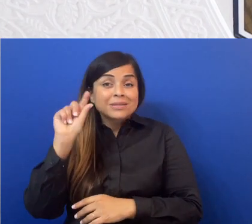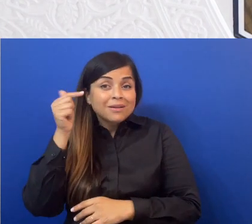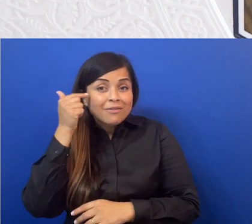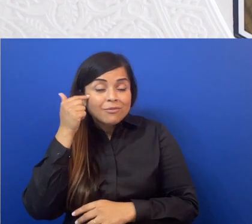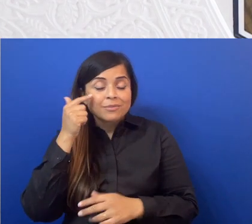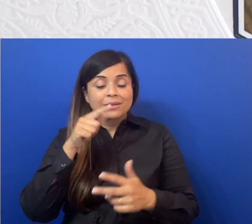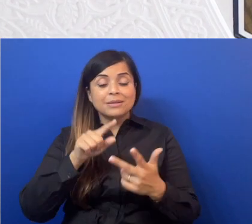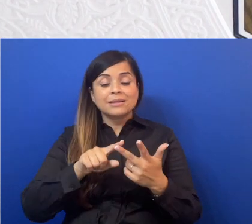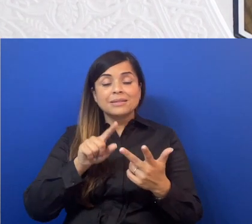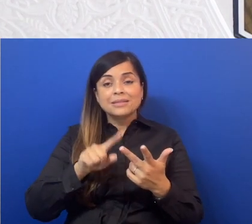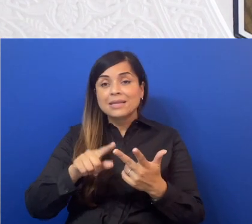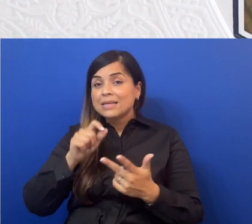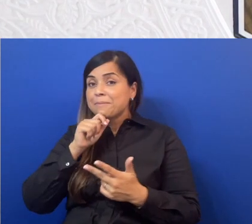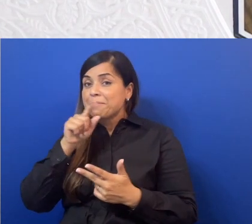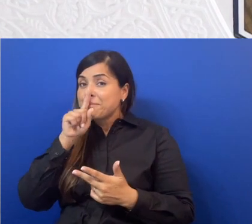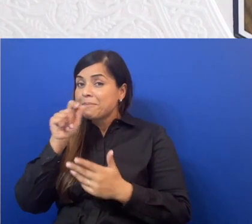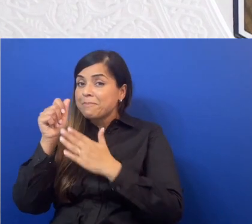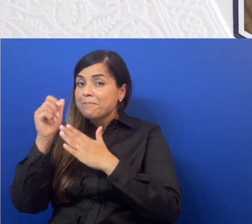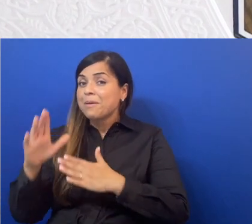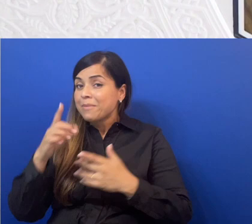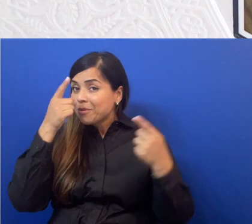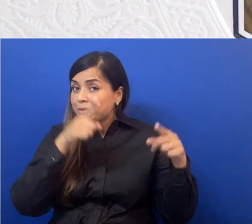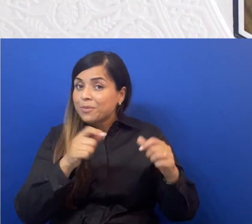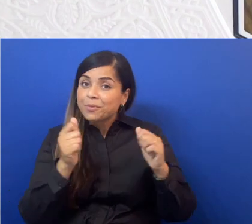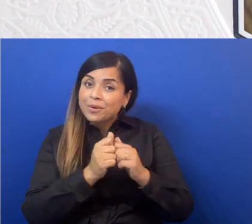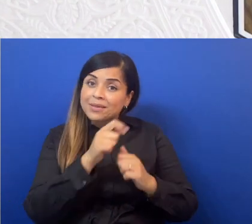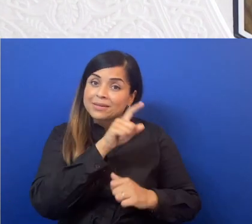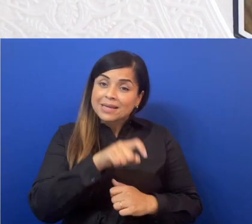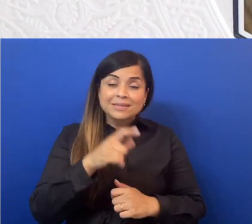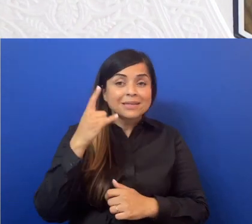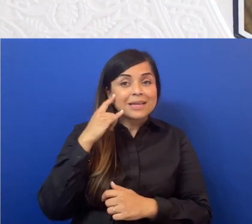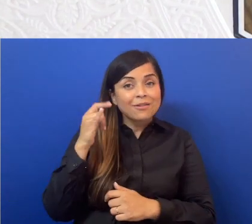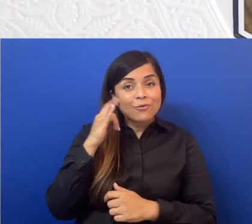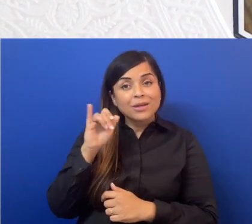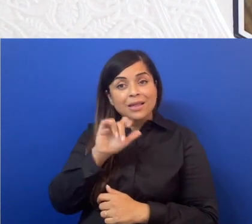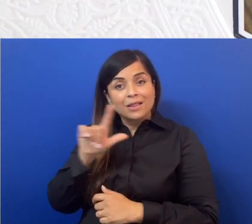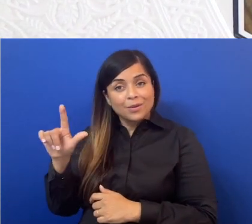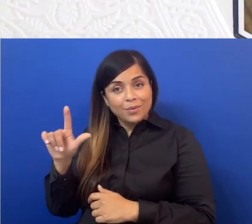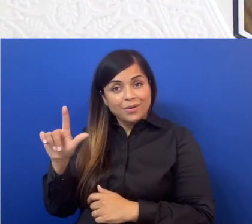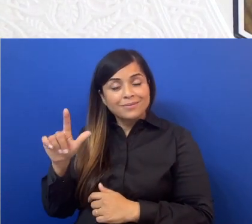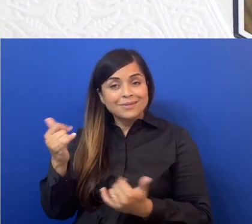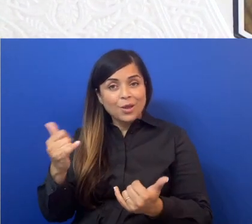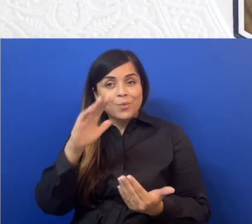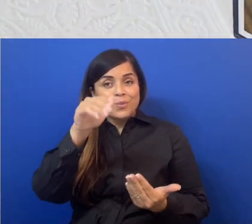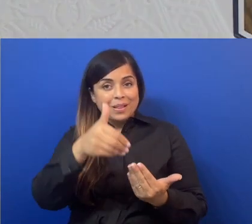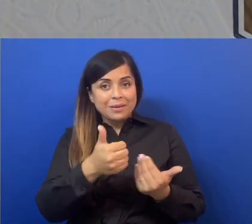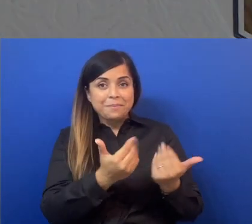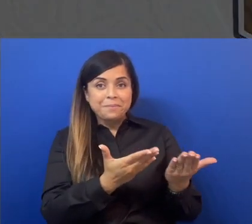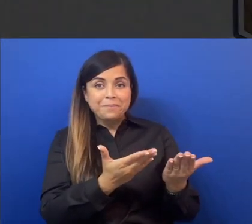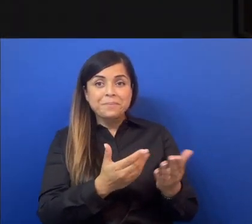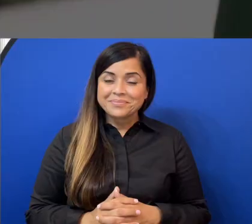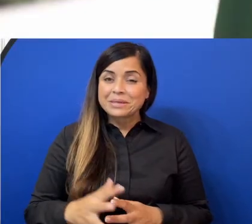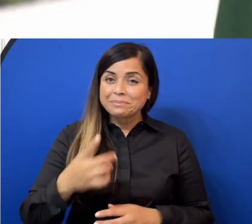in Imamat agreements with Texas, California, and Illinois. Please join me in welcoming Dr. Mohammed Eboo.